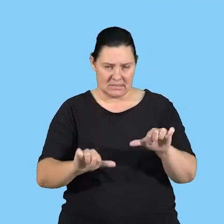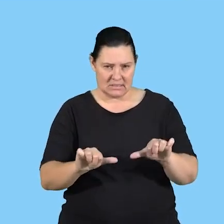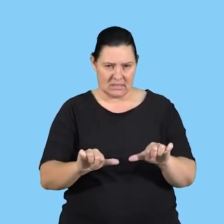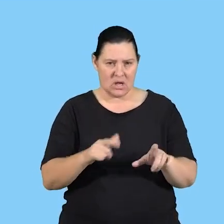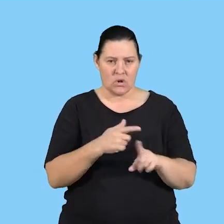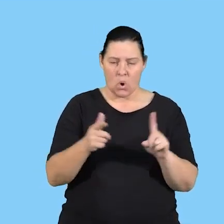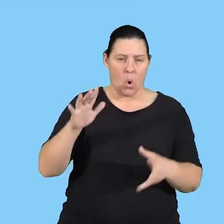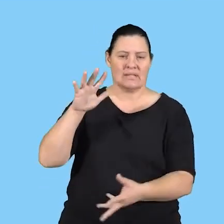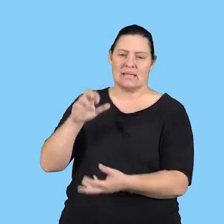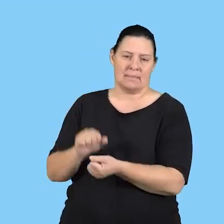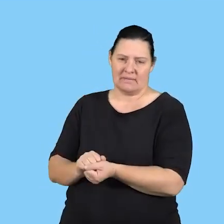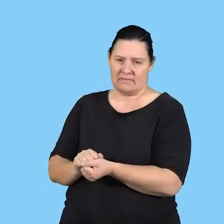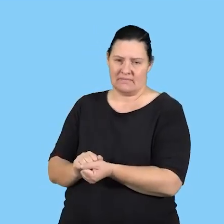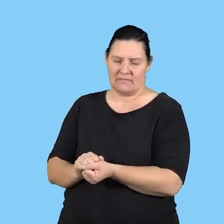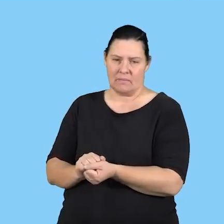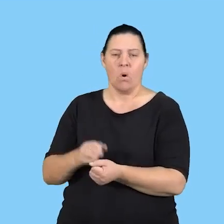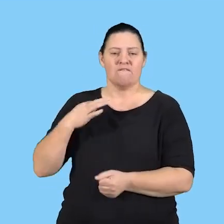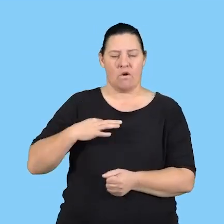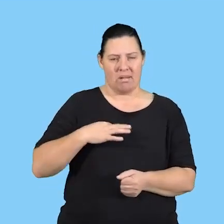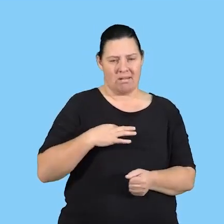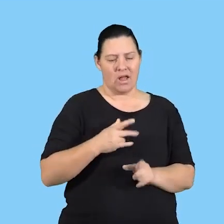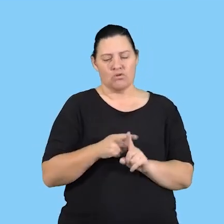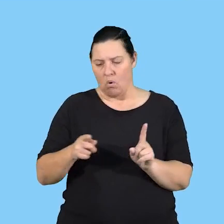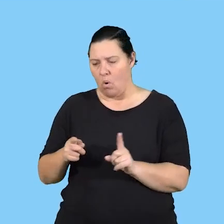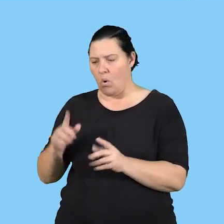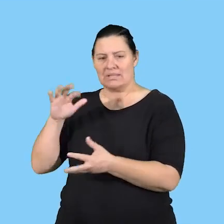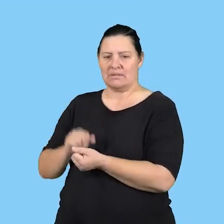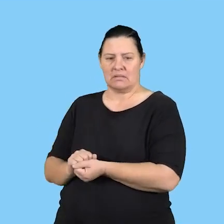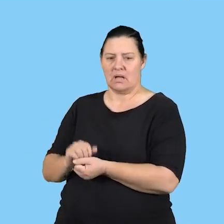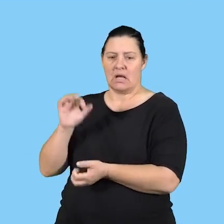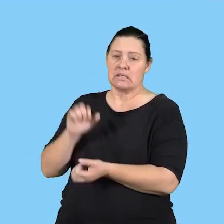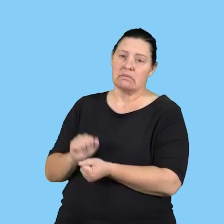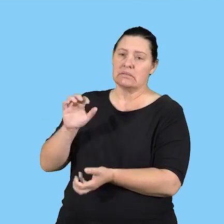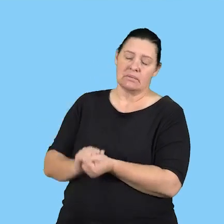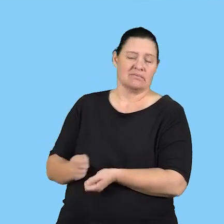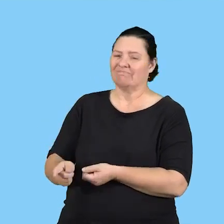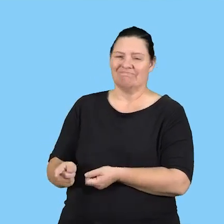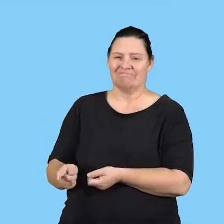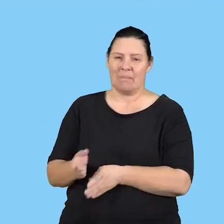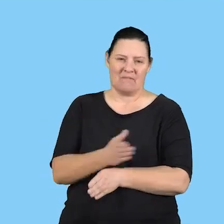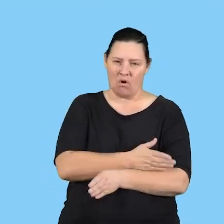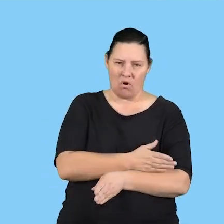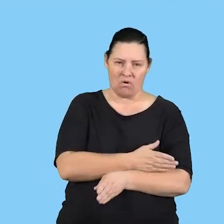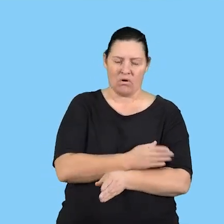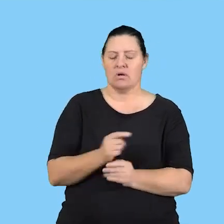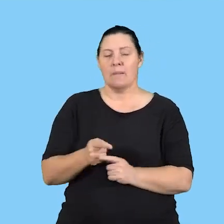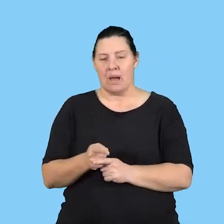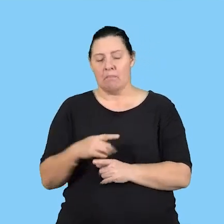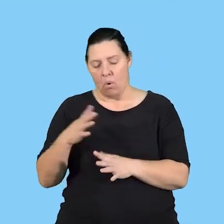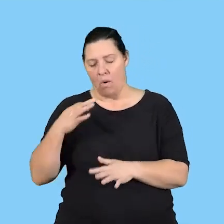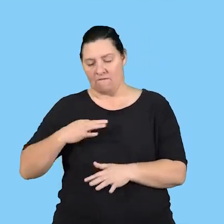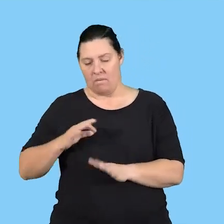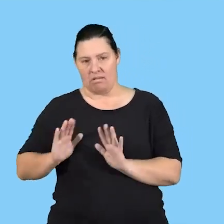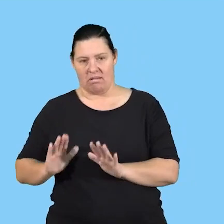opposed to the summative assessment that was so prominent in the years gone